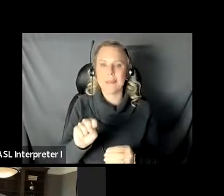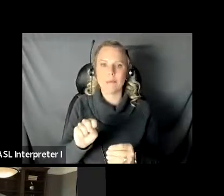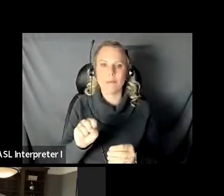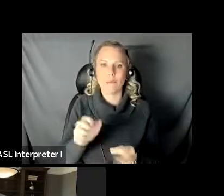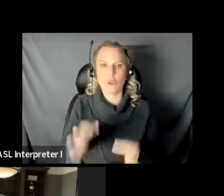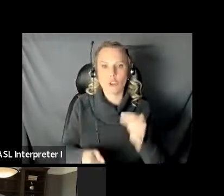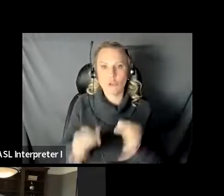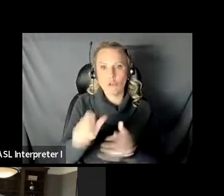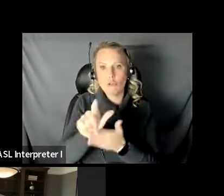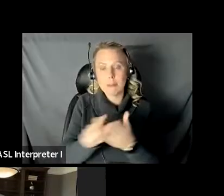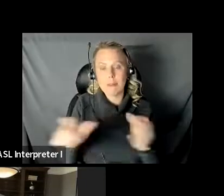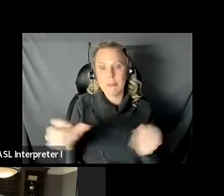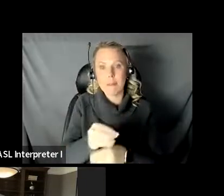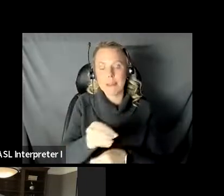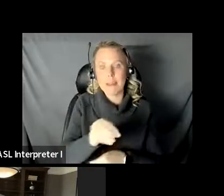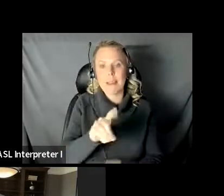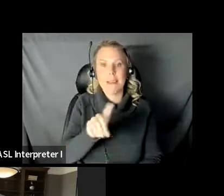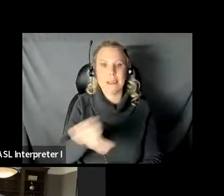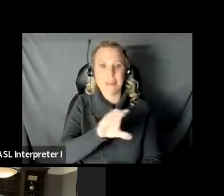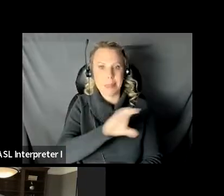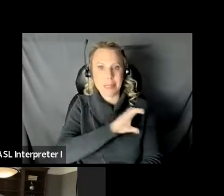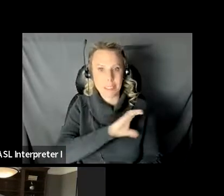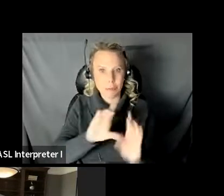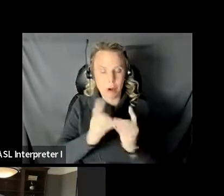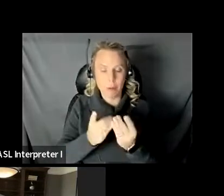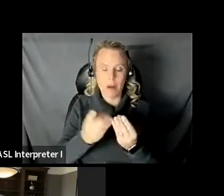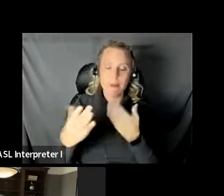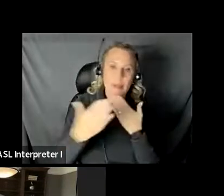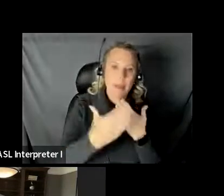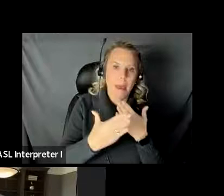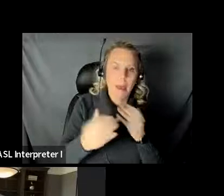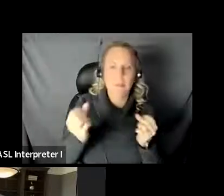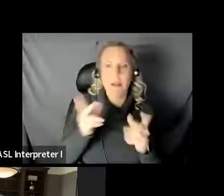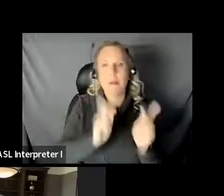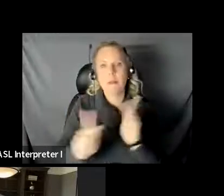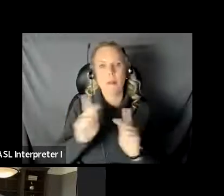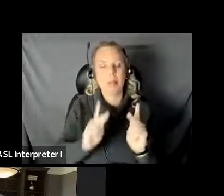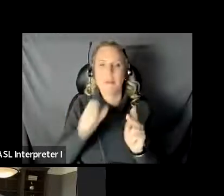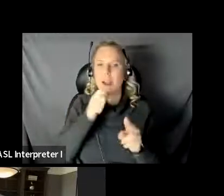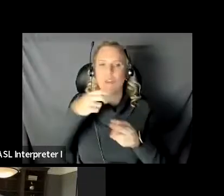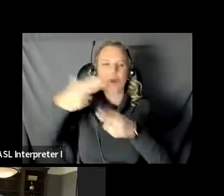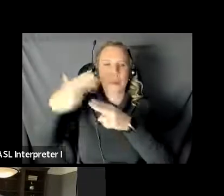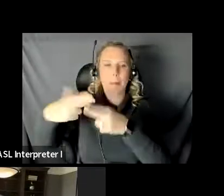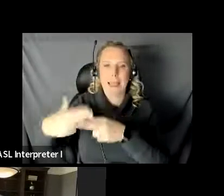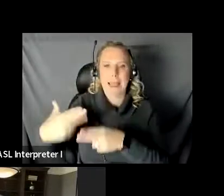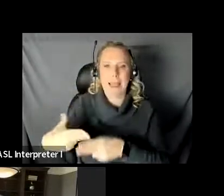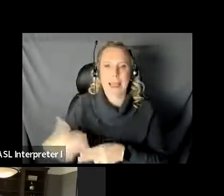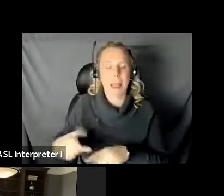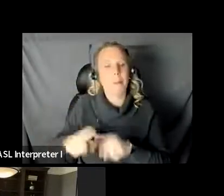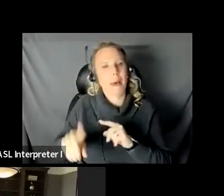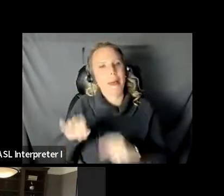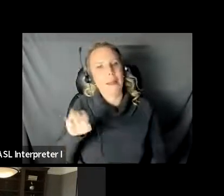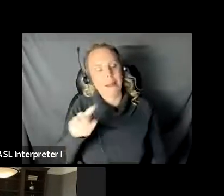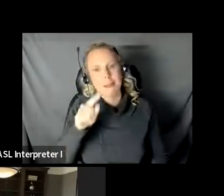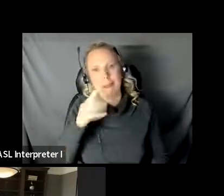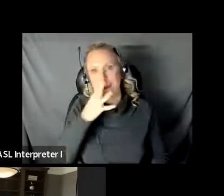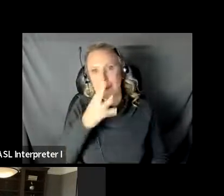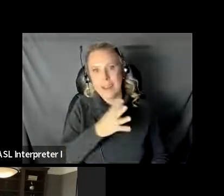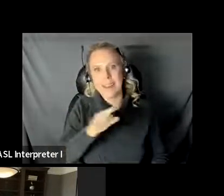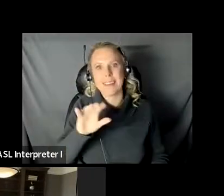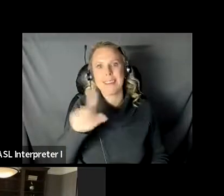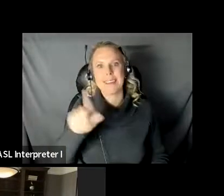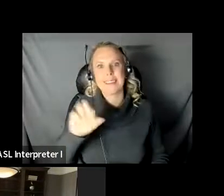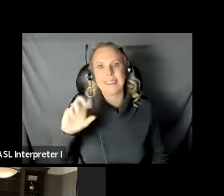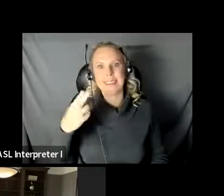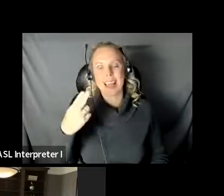Department. And at our last meeting, I thanked the many people that had done incredible work to help get us there. I'm not going to repeat their names, but I did neglect to single out Zach Walters from our